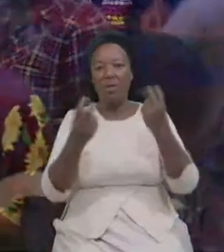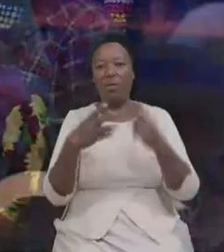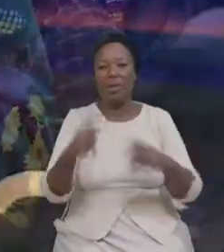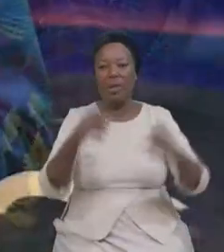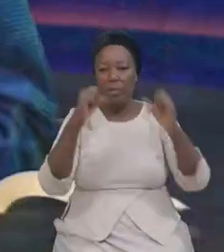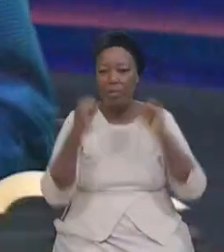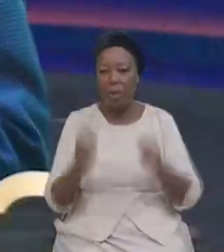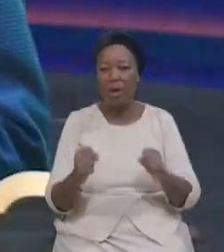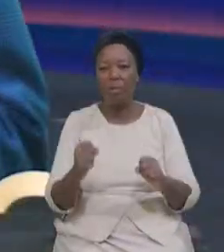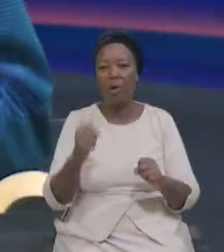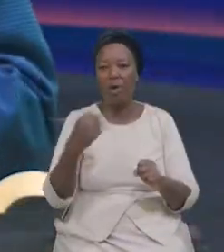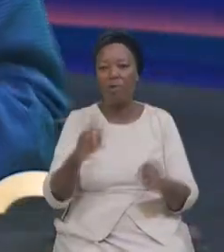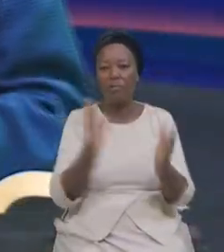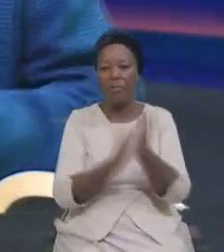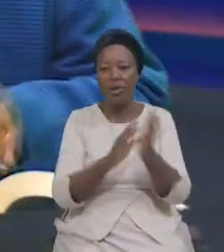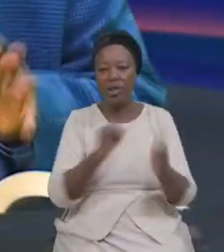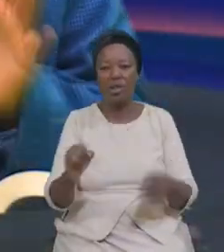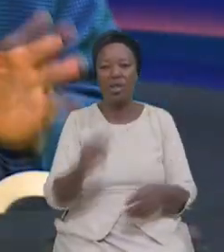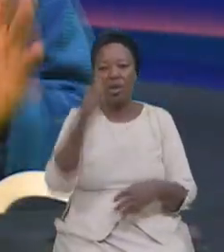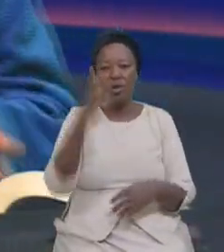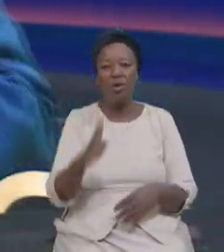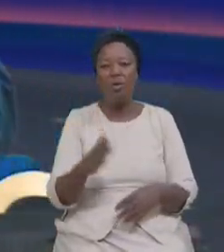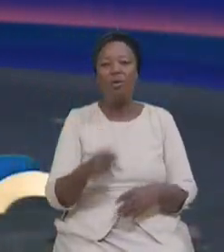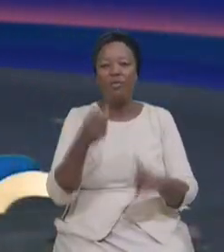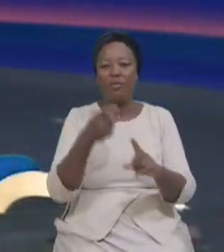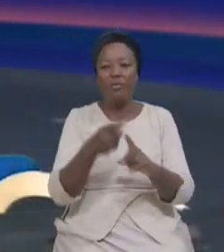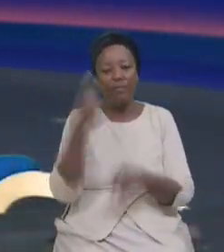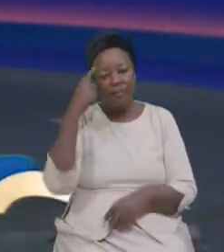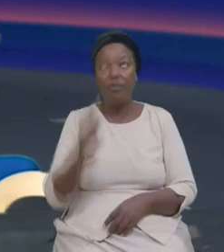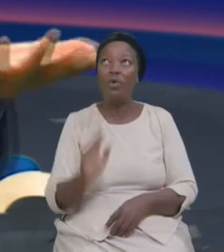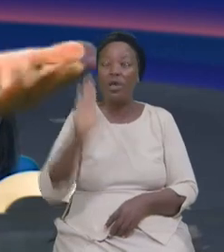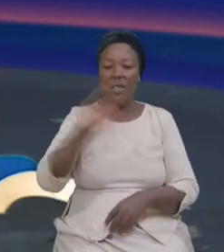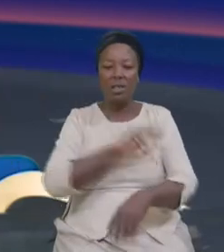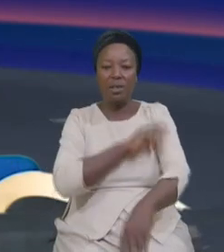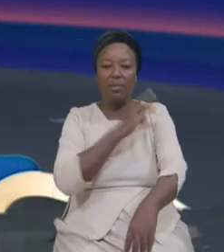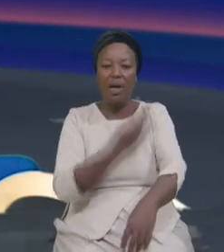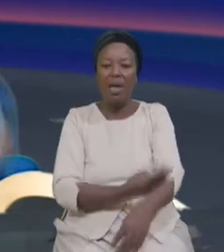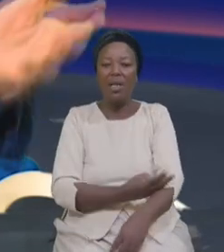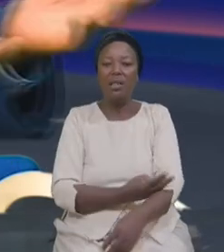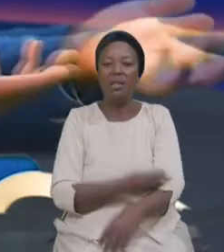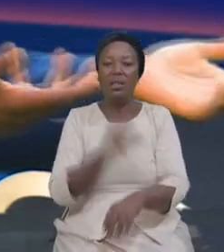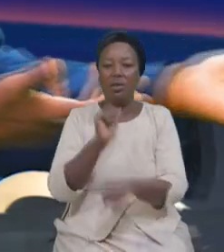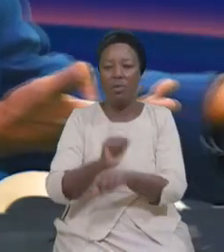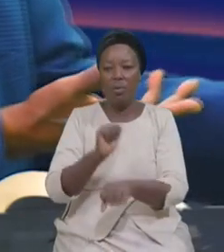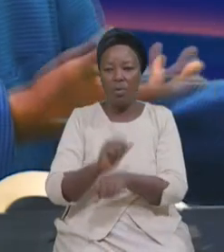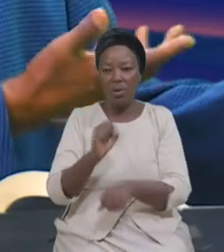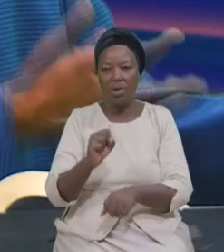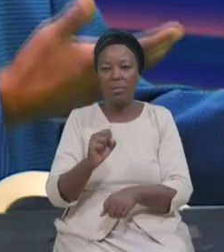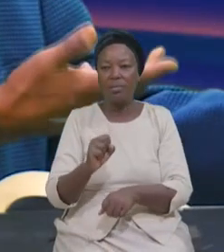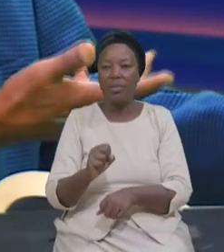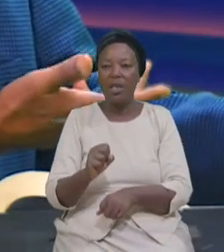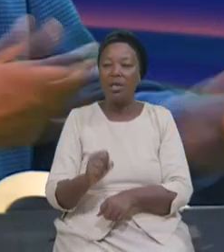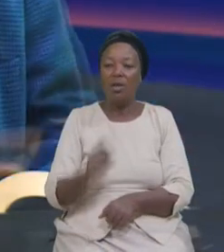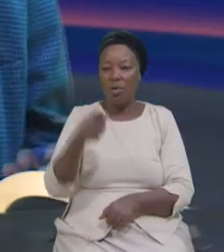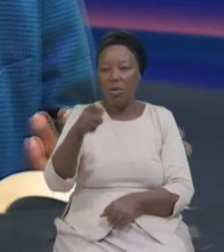power of praising God for his mighty deeds. We have great needs. He has